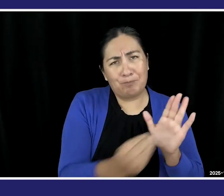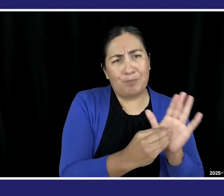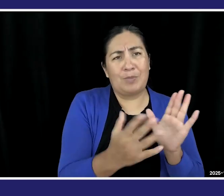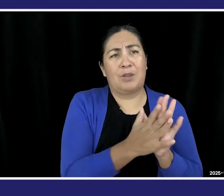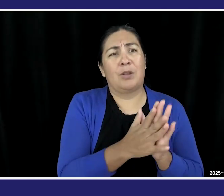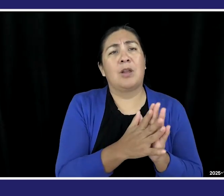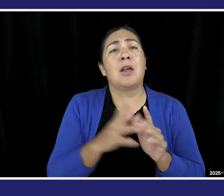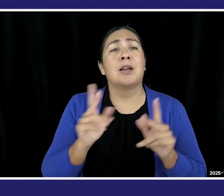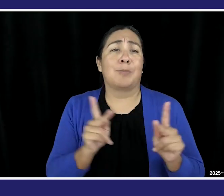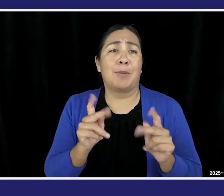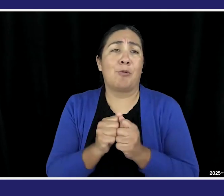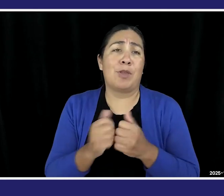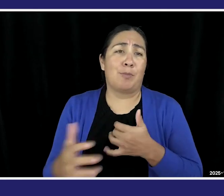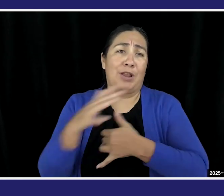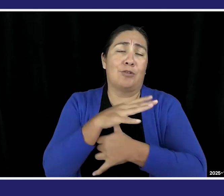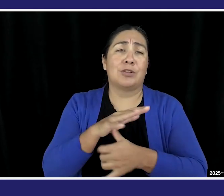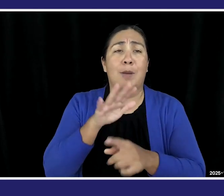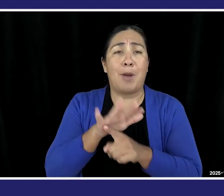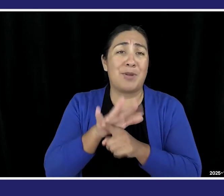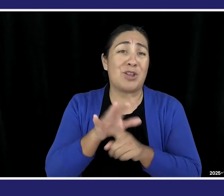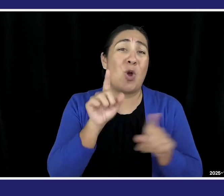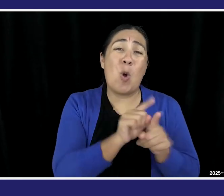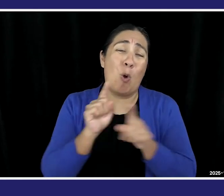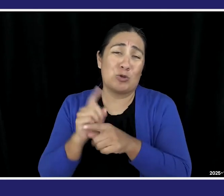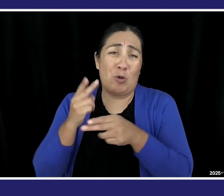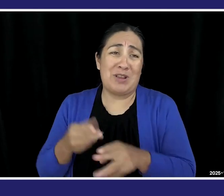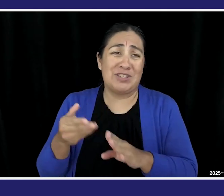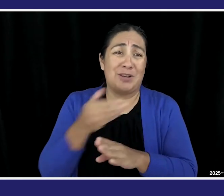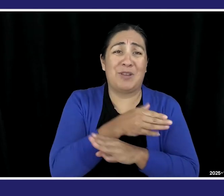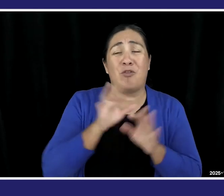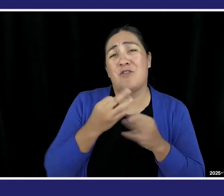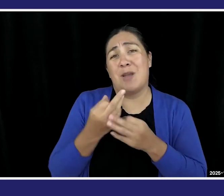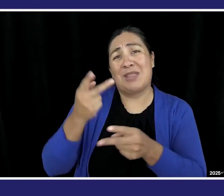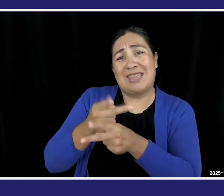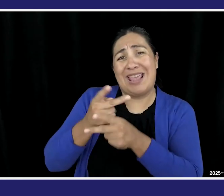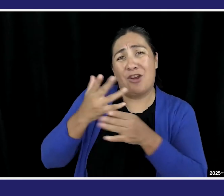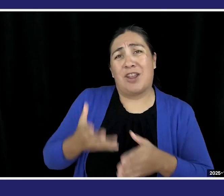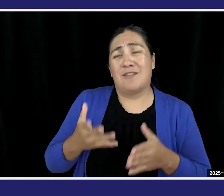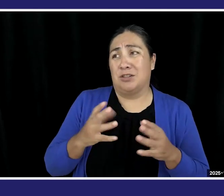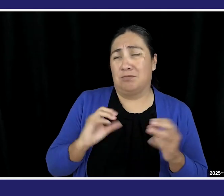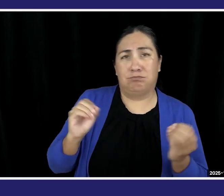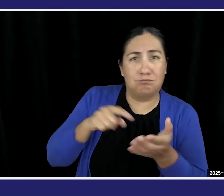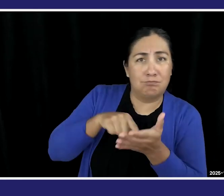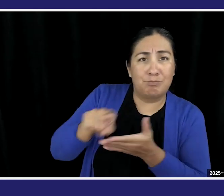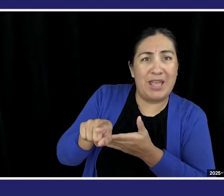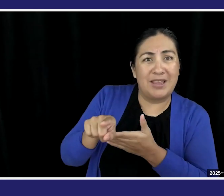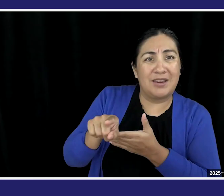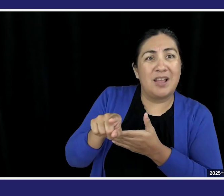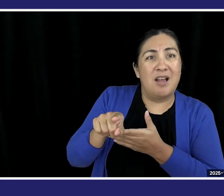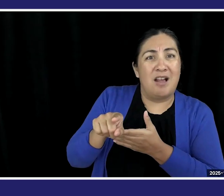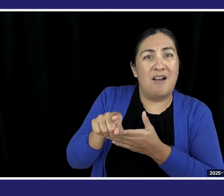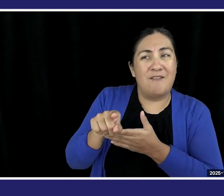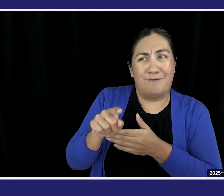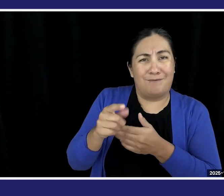as mentioned before, they're family caregivers, the unpaid masses of sandwich caregivers